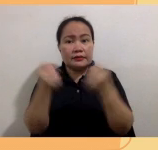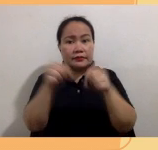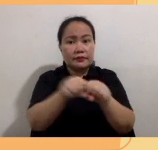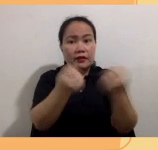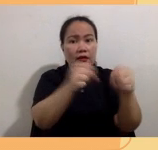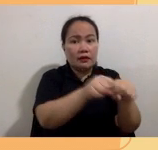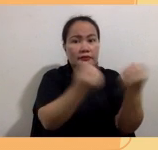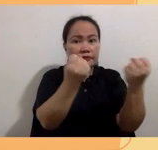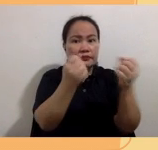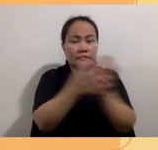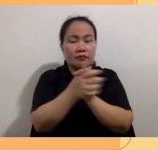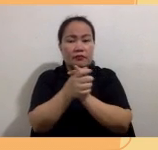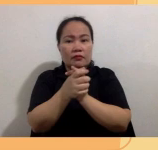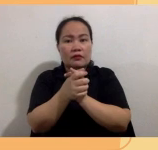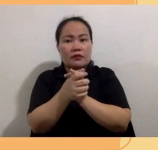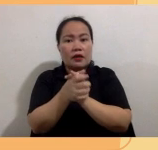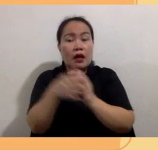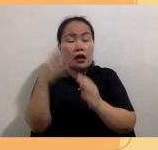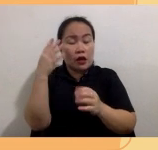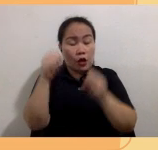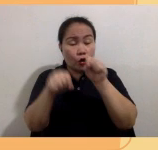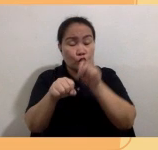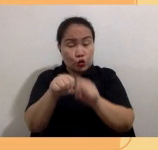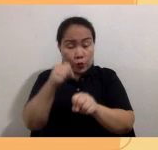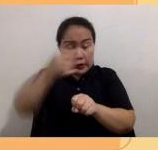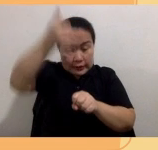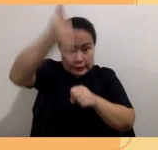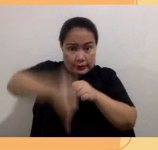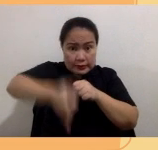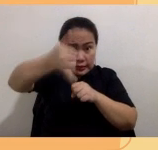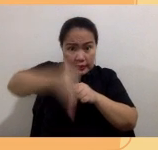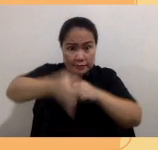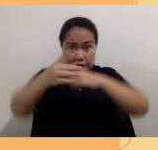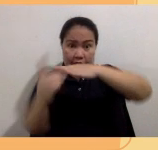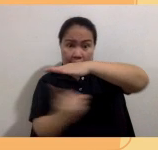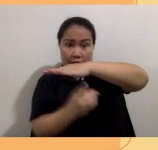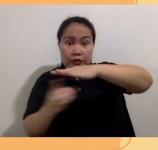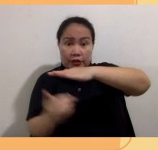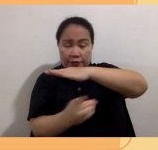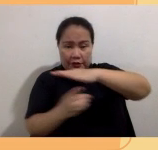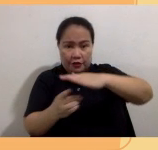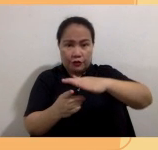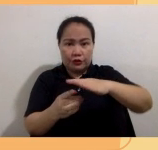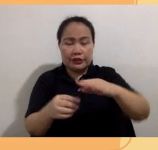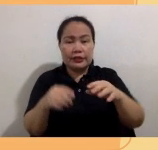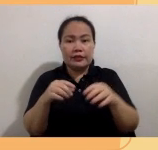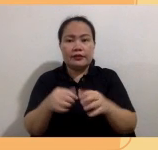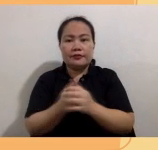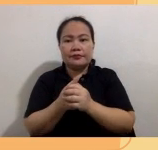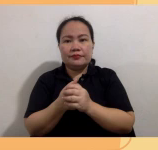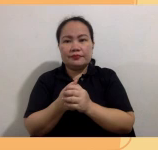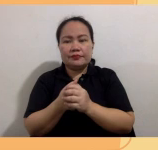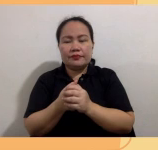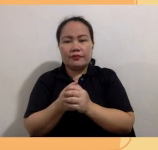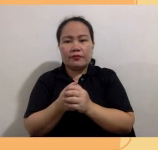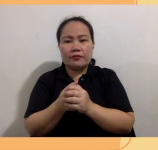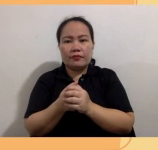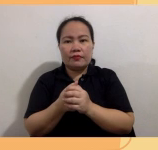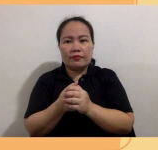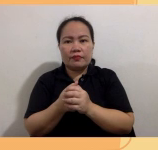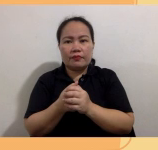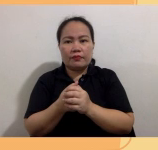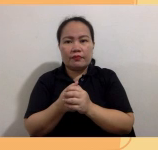4? Ginawa ko siyang y squared times y squared. Para mapareho siya dito so we can cancel out later. Okay? And